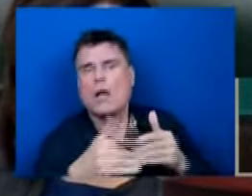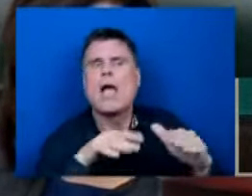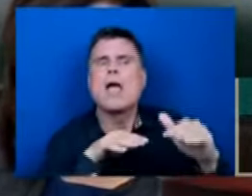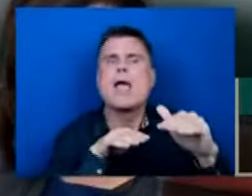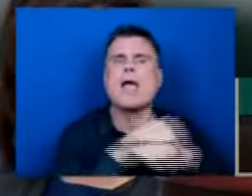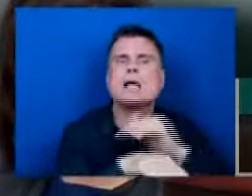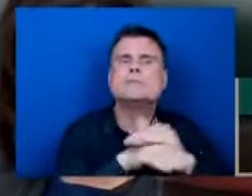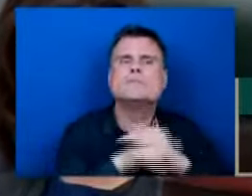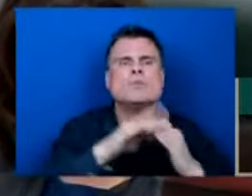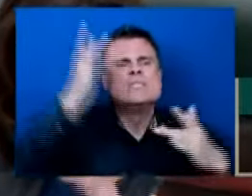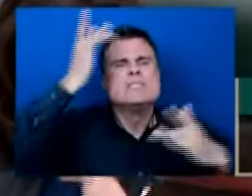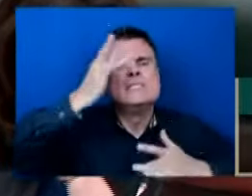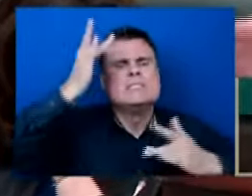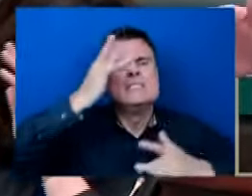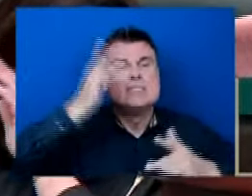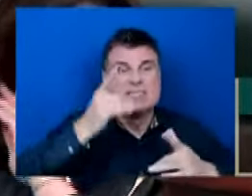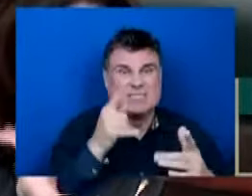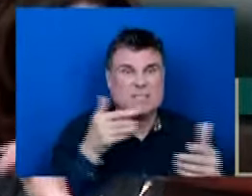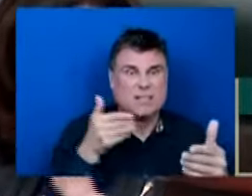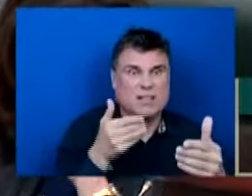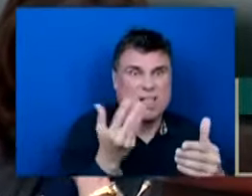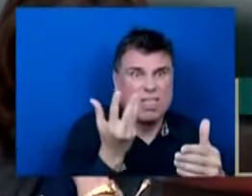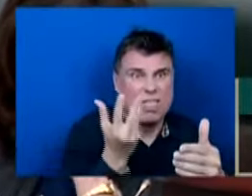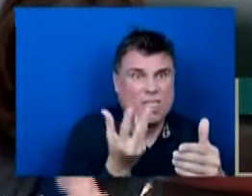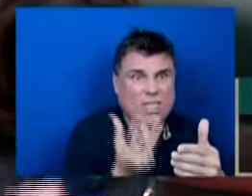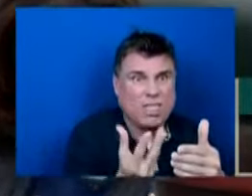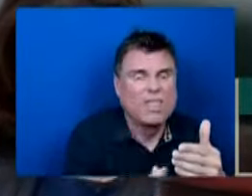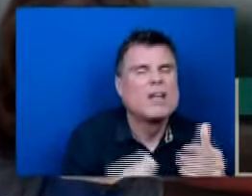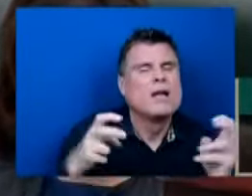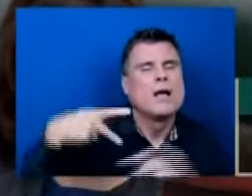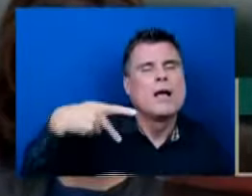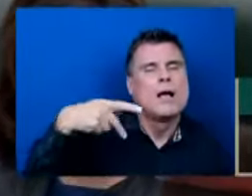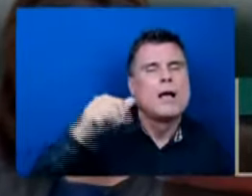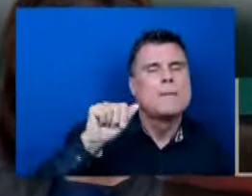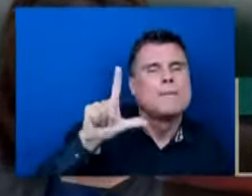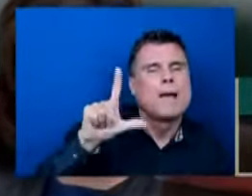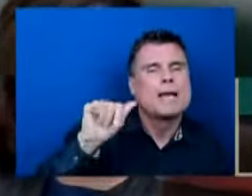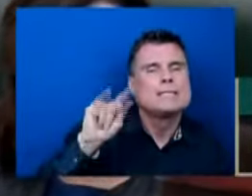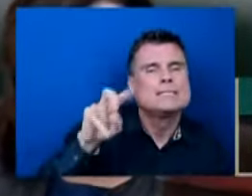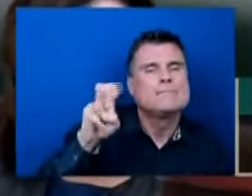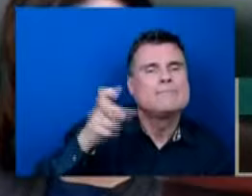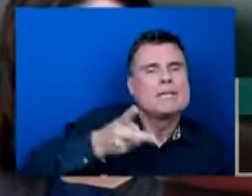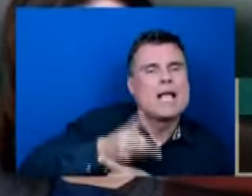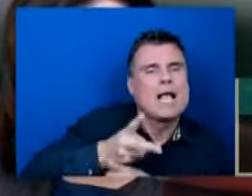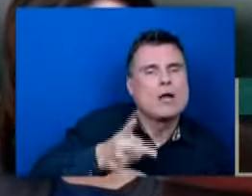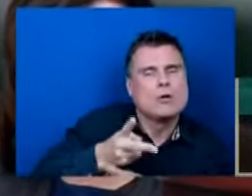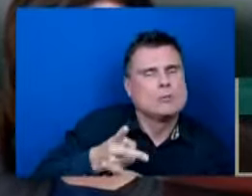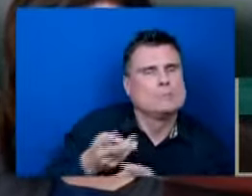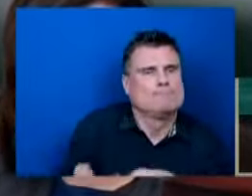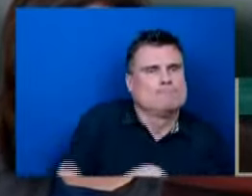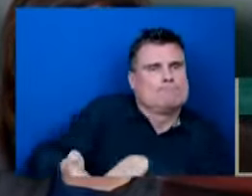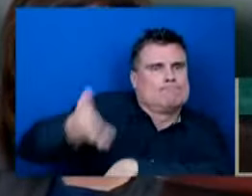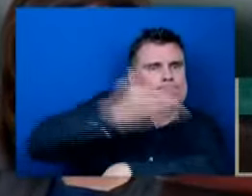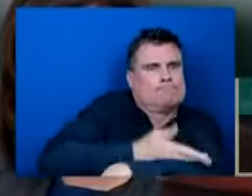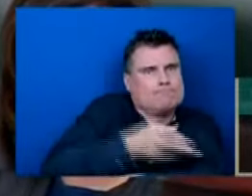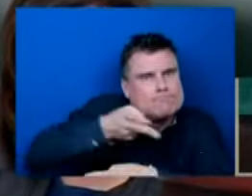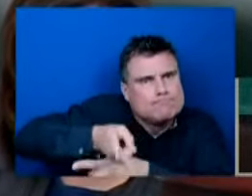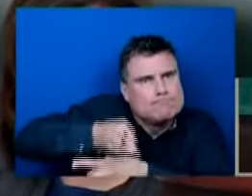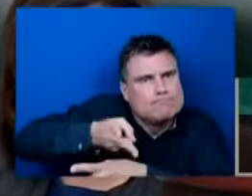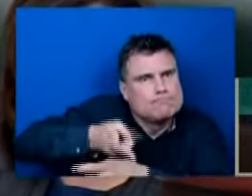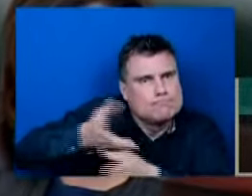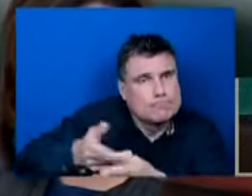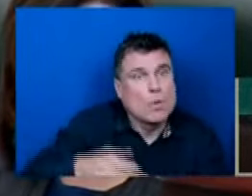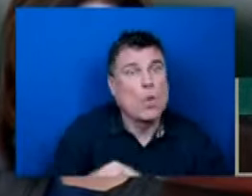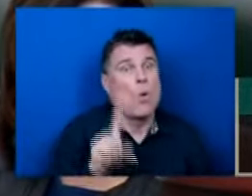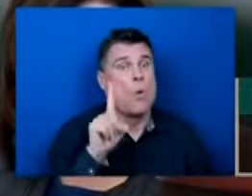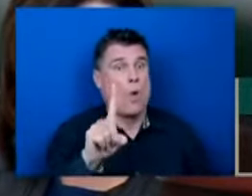families. Mr. Speaker, the government spends approximately $1 billion annually on mental health and addictions,